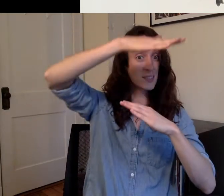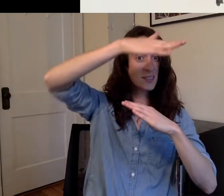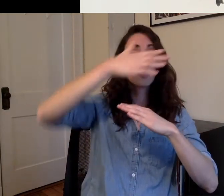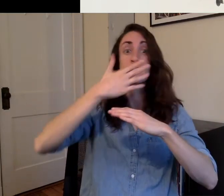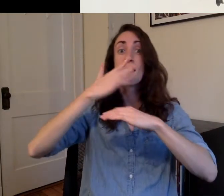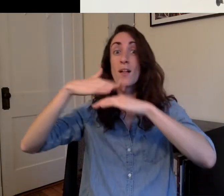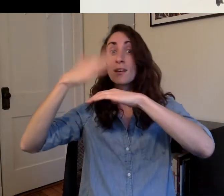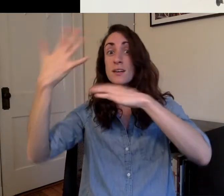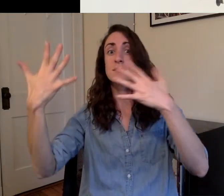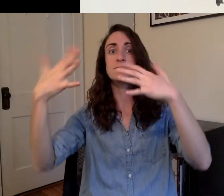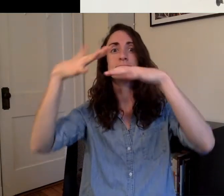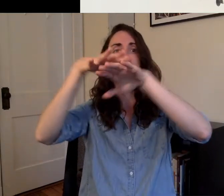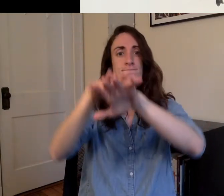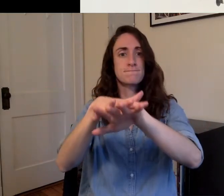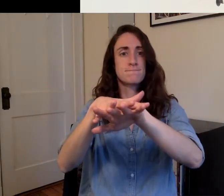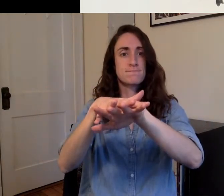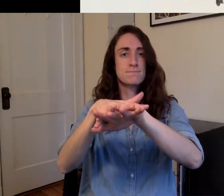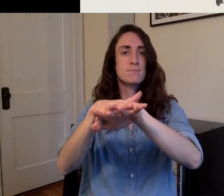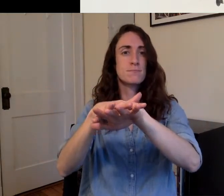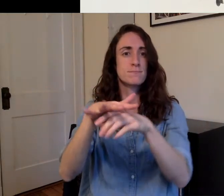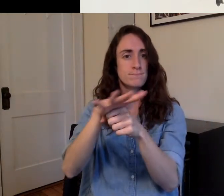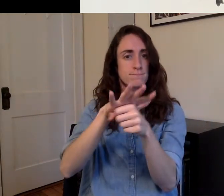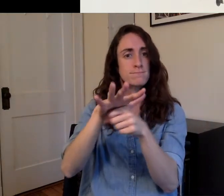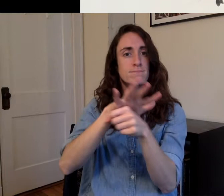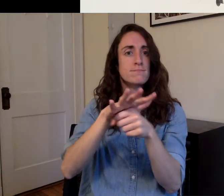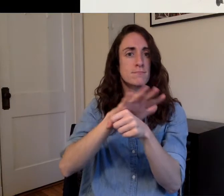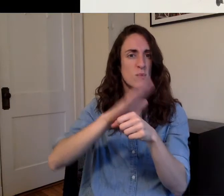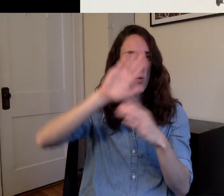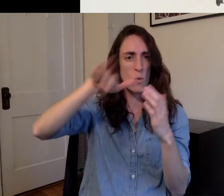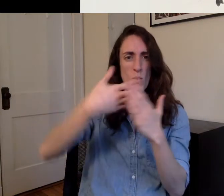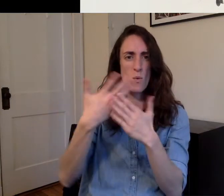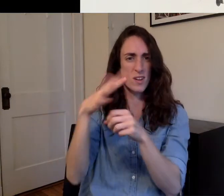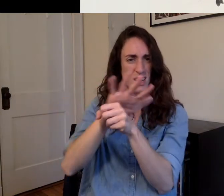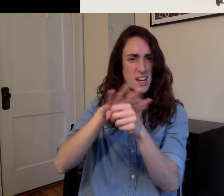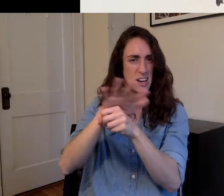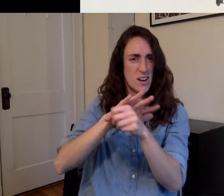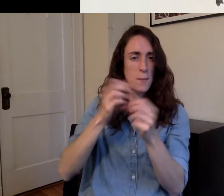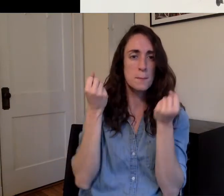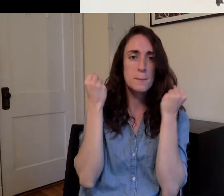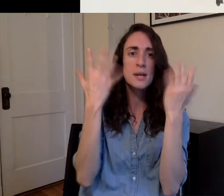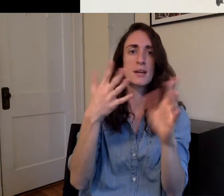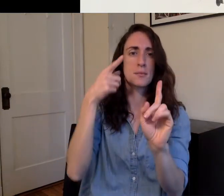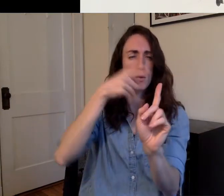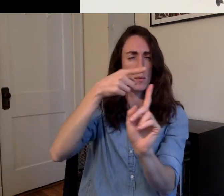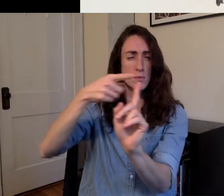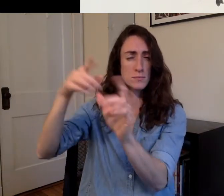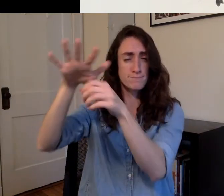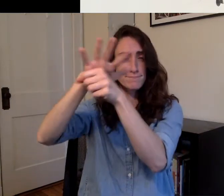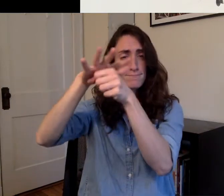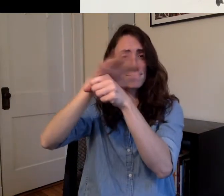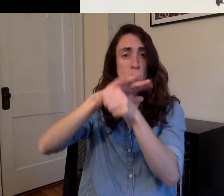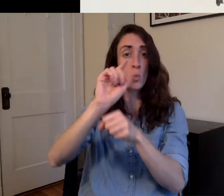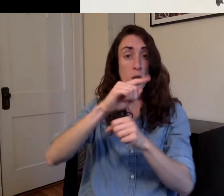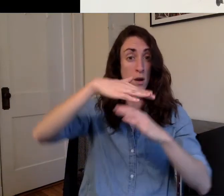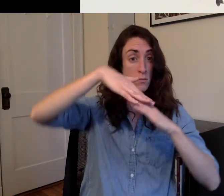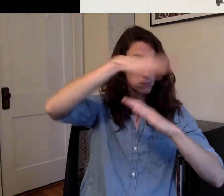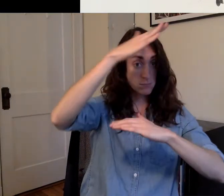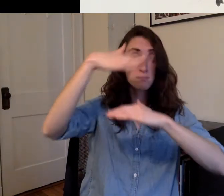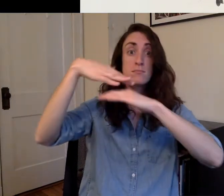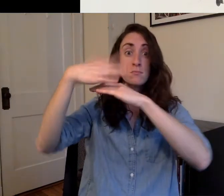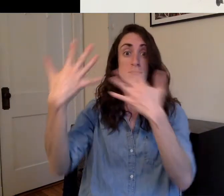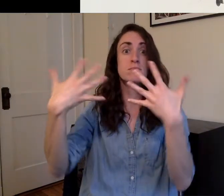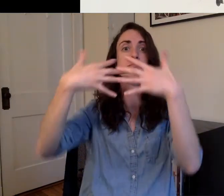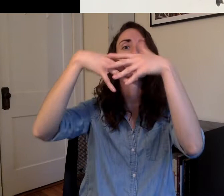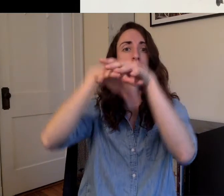like? Well, it'll be where those two shaded areas overlap. So it won't be just one point, it'll be a whole area filled with